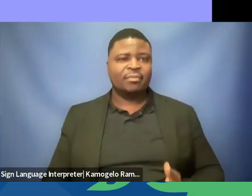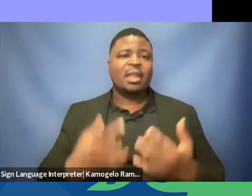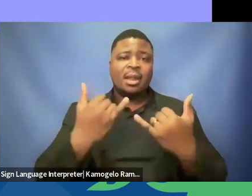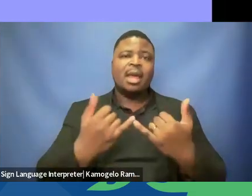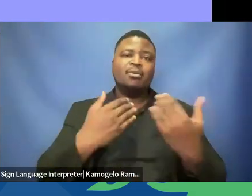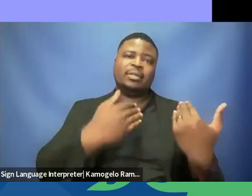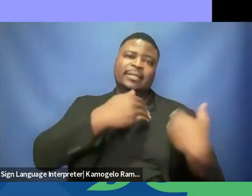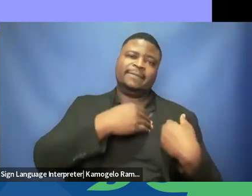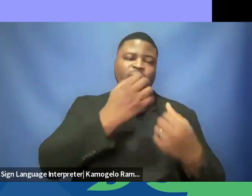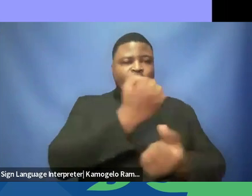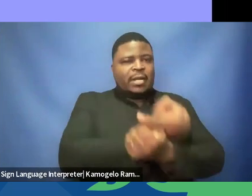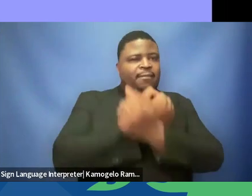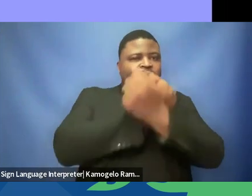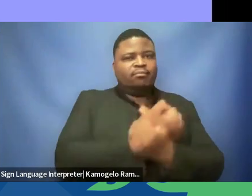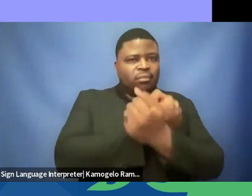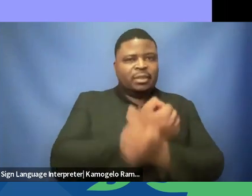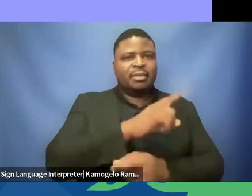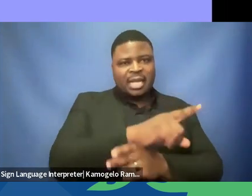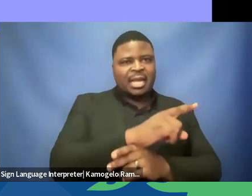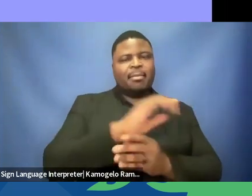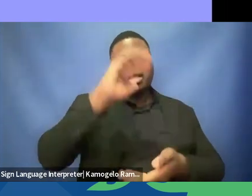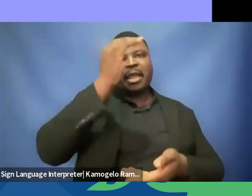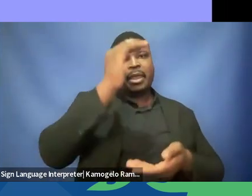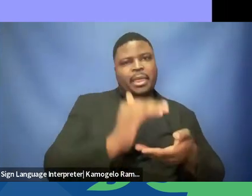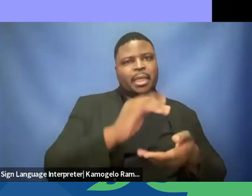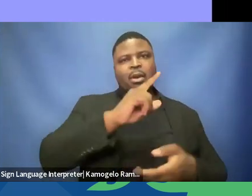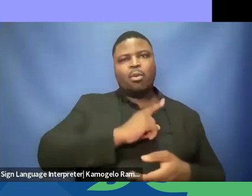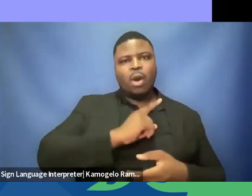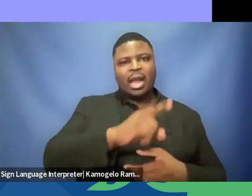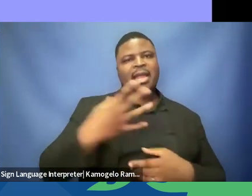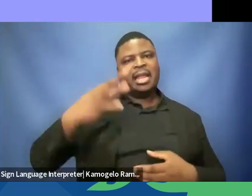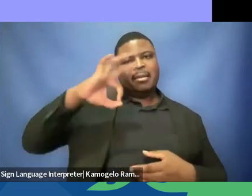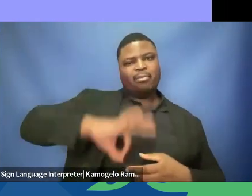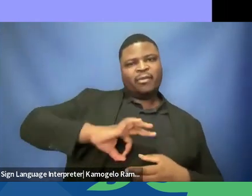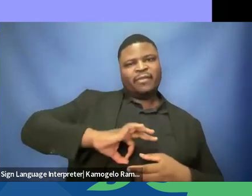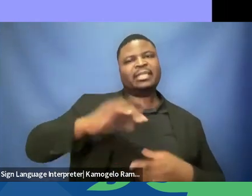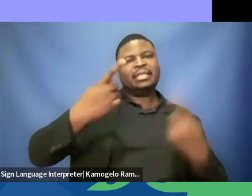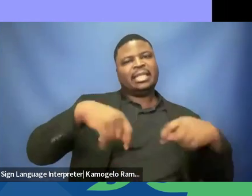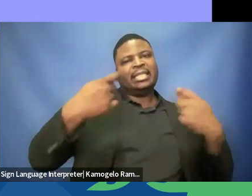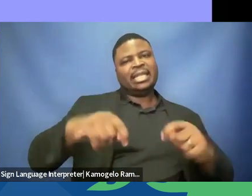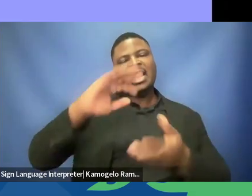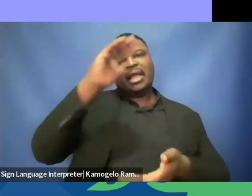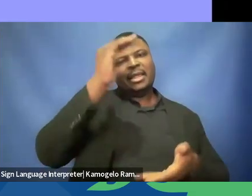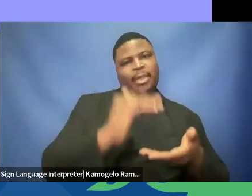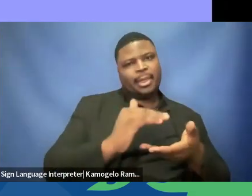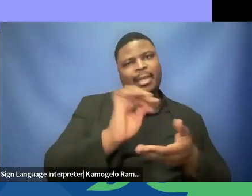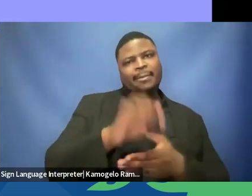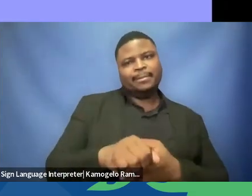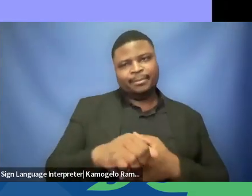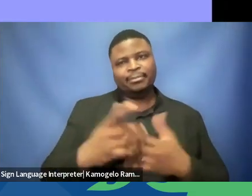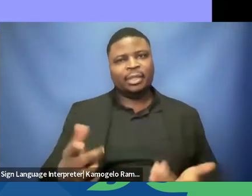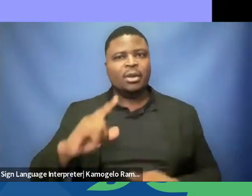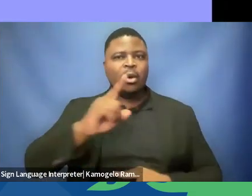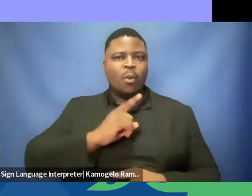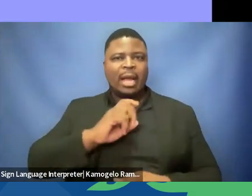trucks to minimize the profit and discourage the purchase. Regulation on sale and distribution, as I said, to be restricted,